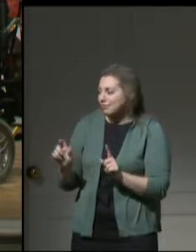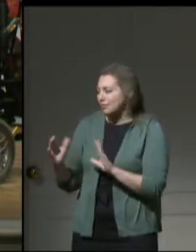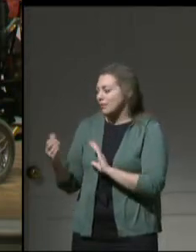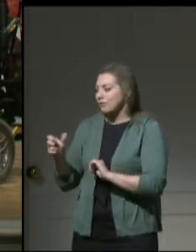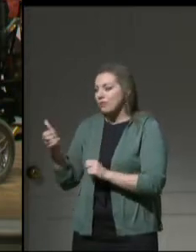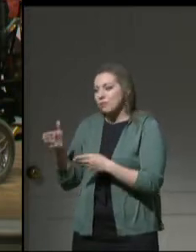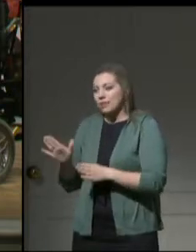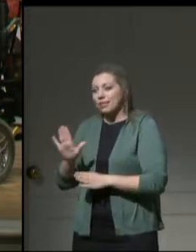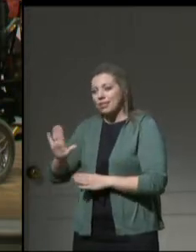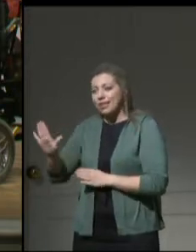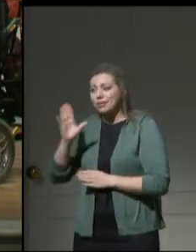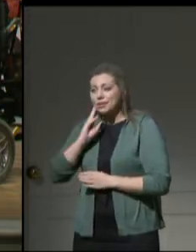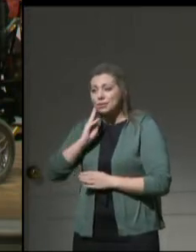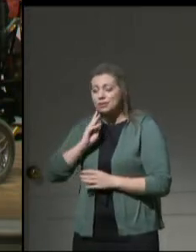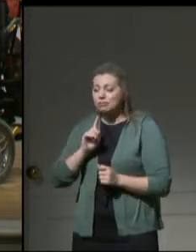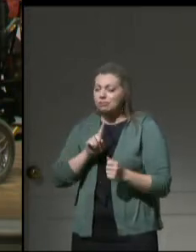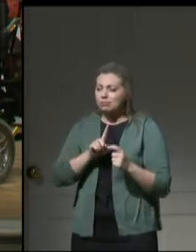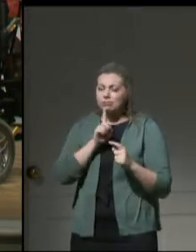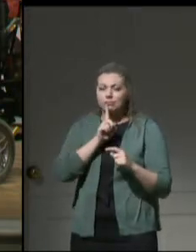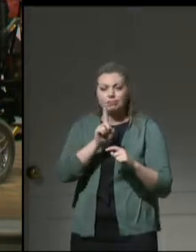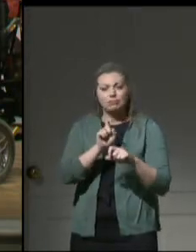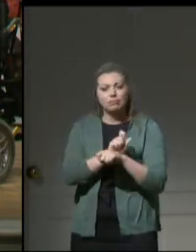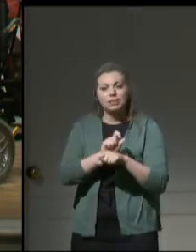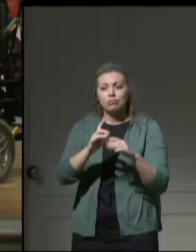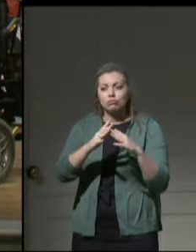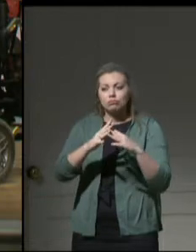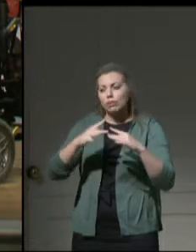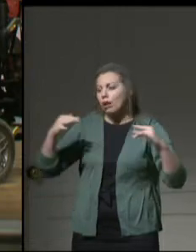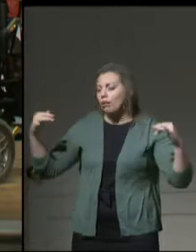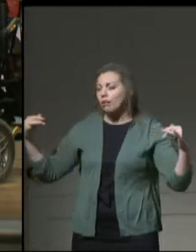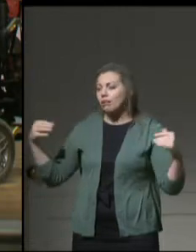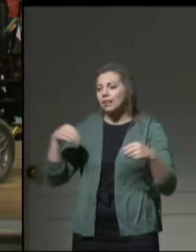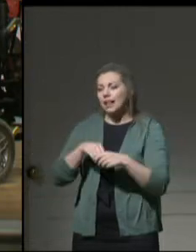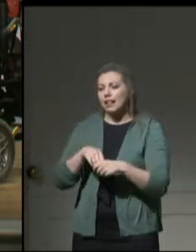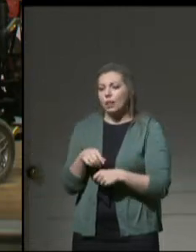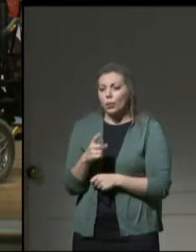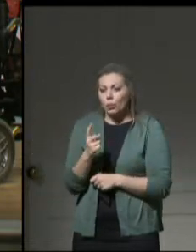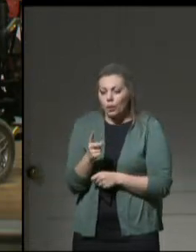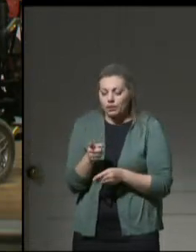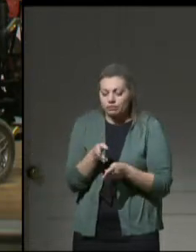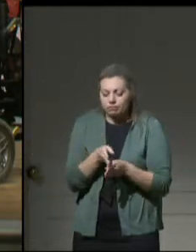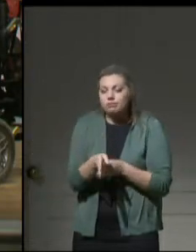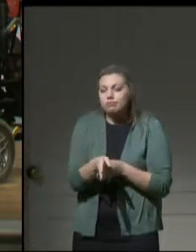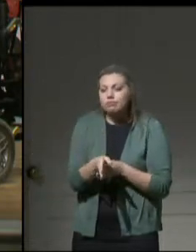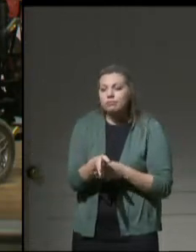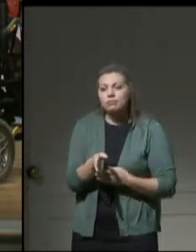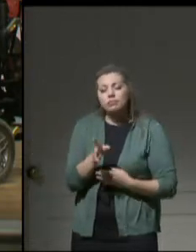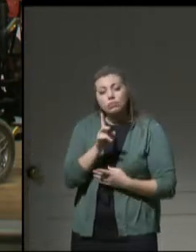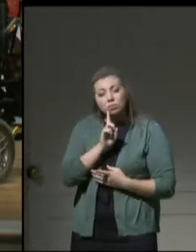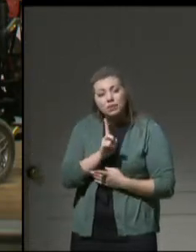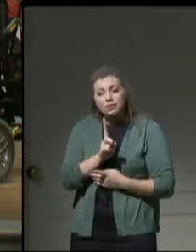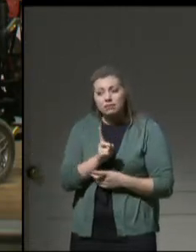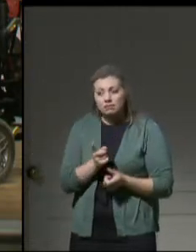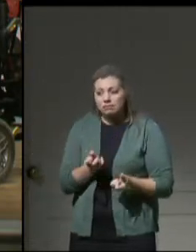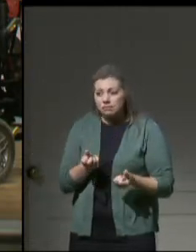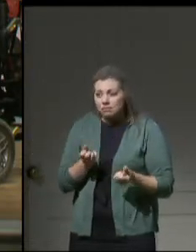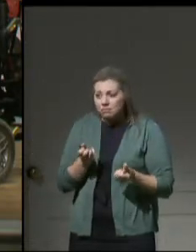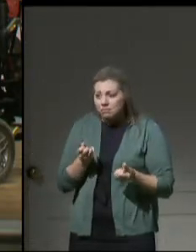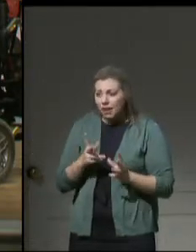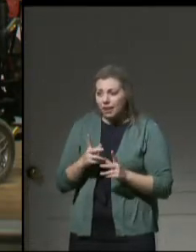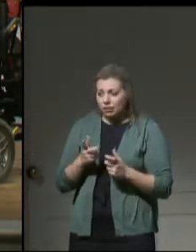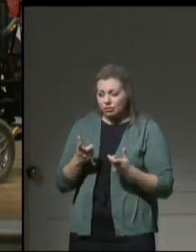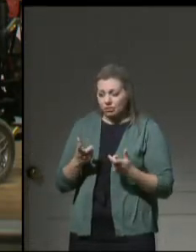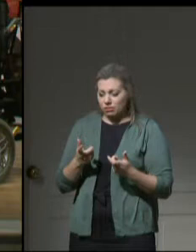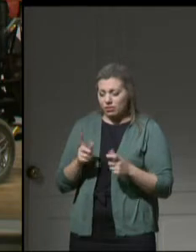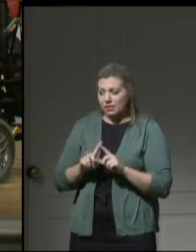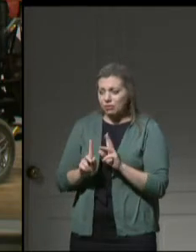person's experience, and there's a lot of range within that one spectrum. So trying to get as many people in as possible